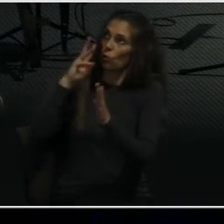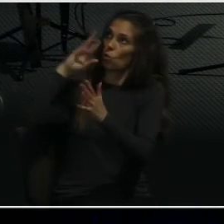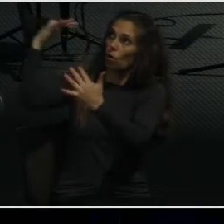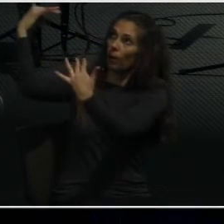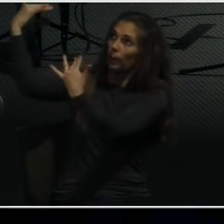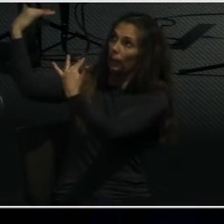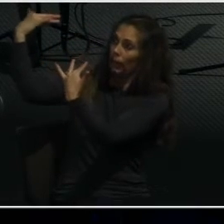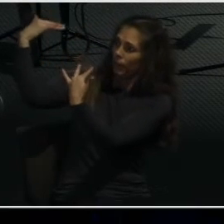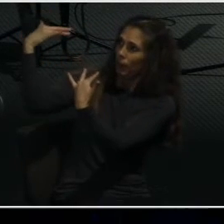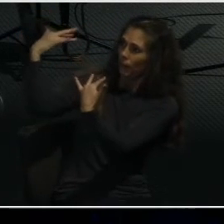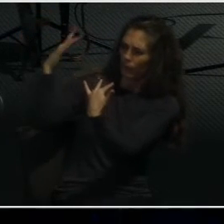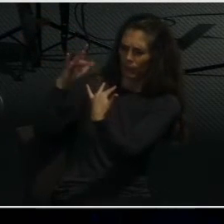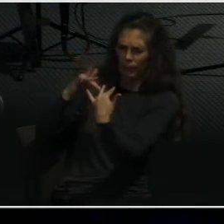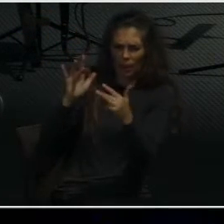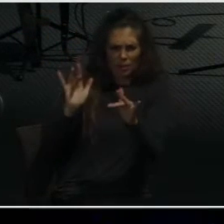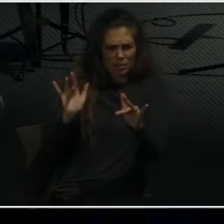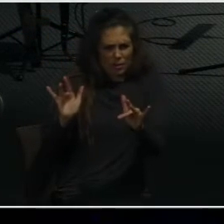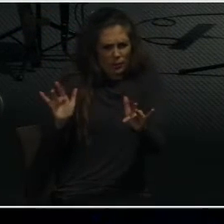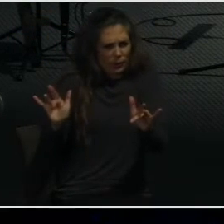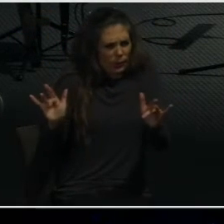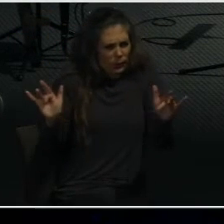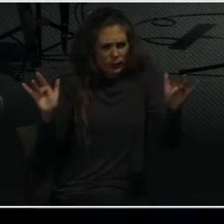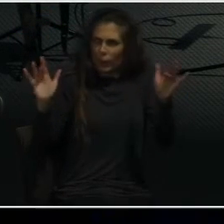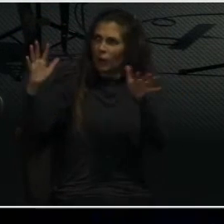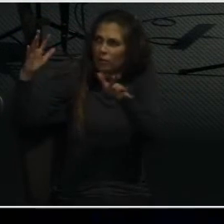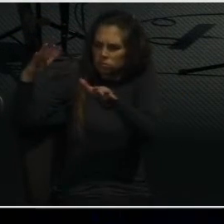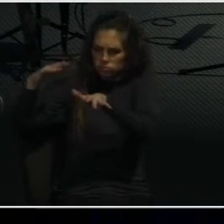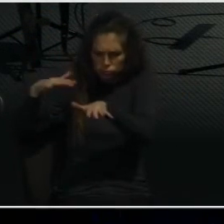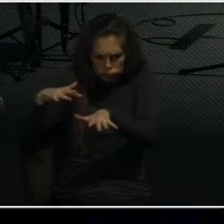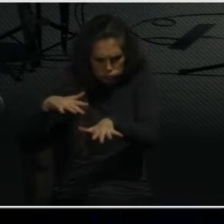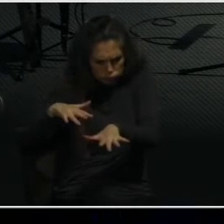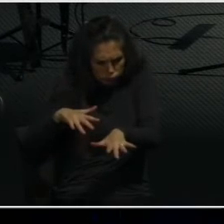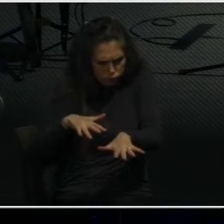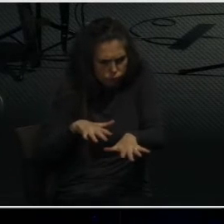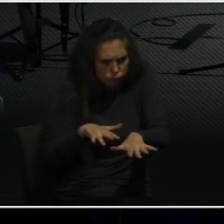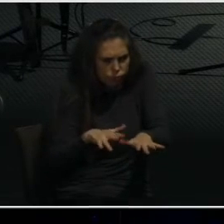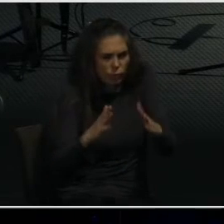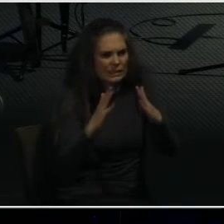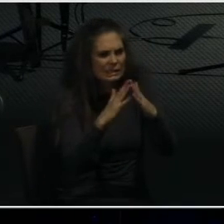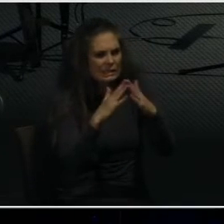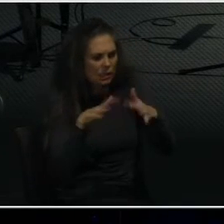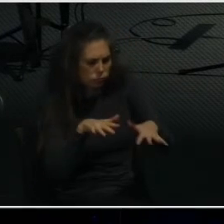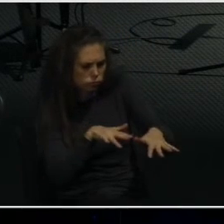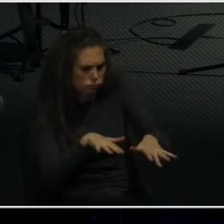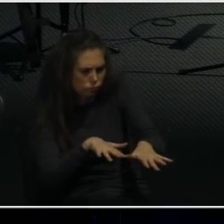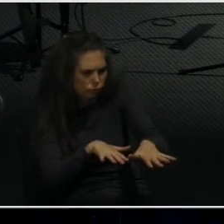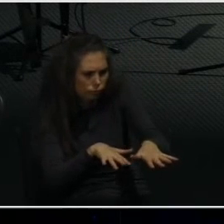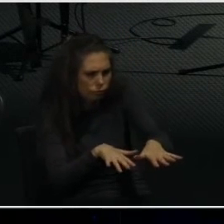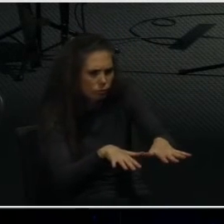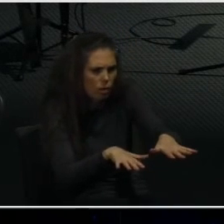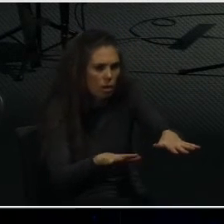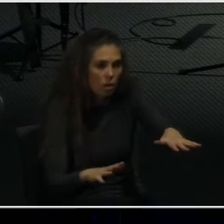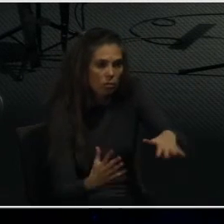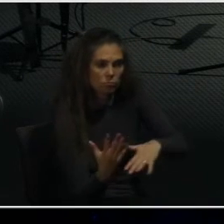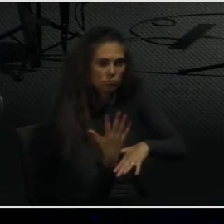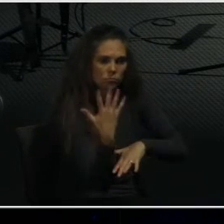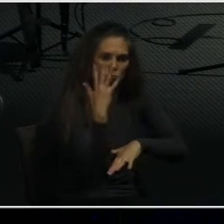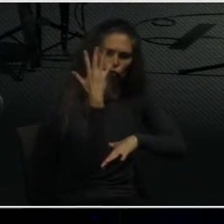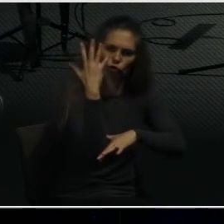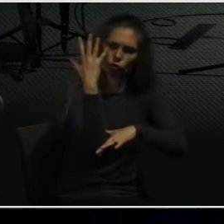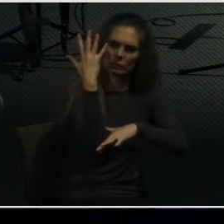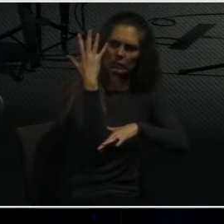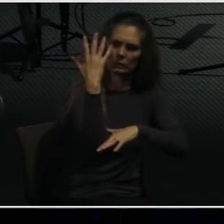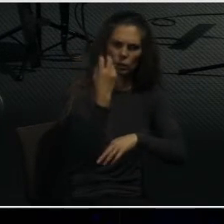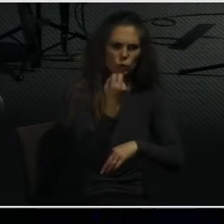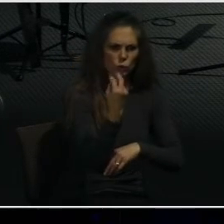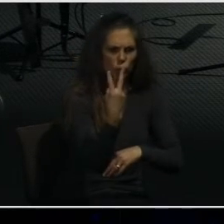of the city. Also on either side of the river, the tree of life with its 12 kinds of fruit, yielding